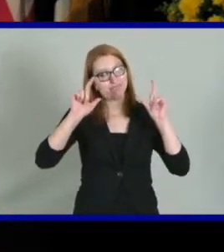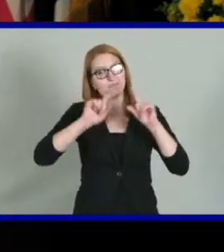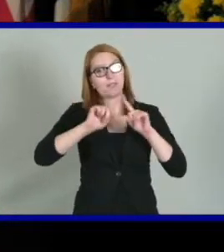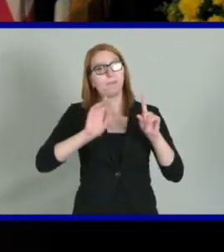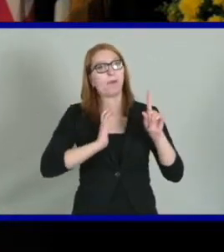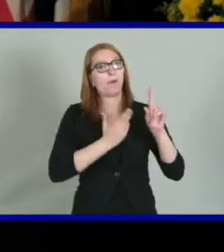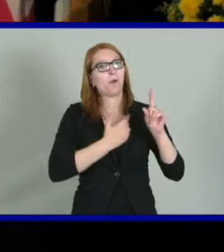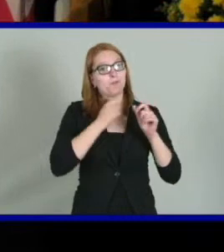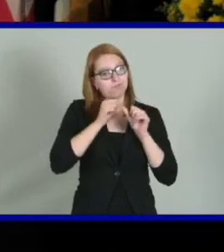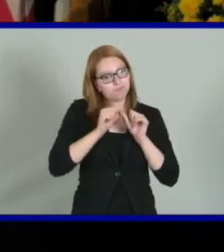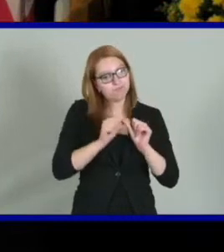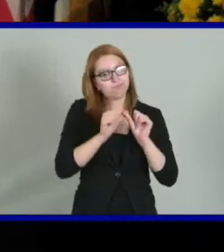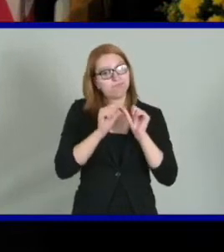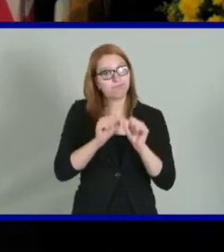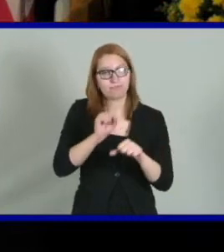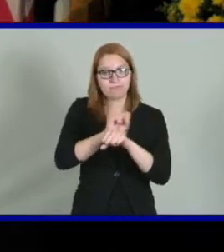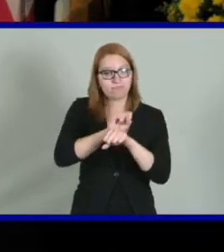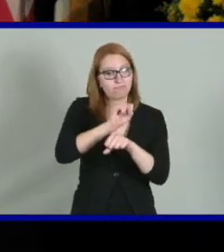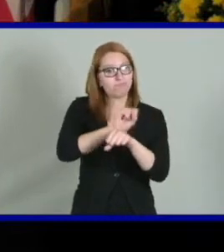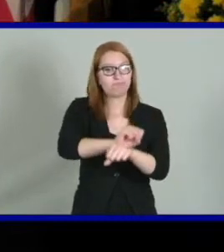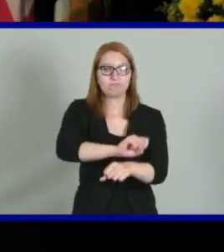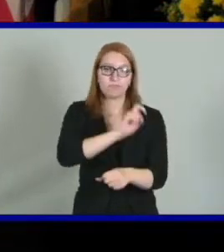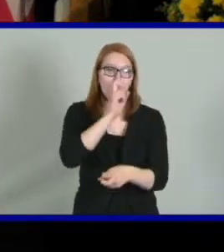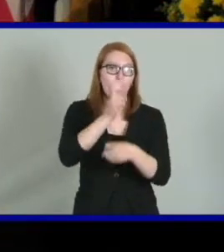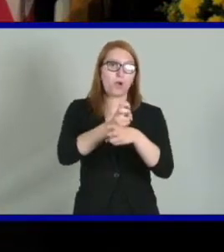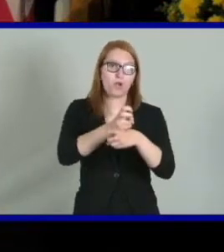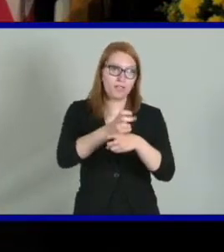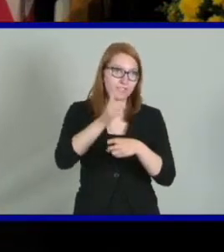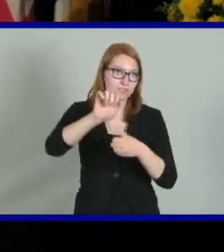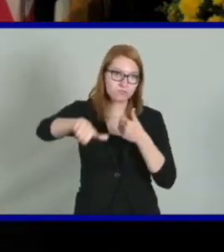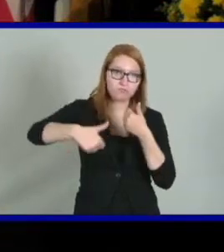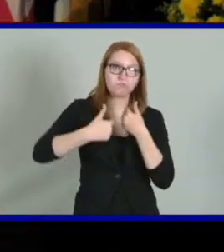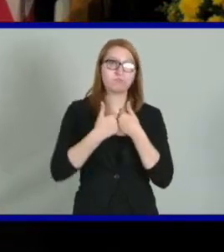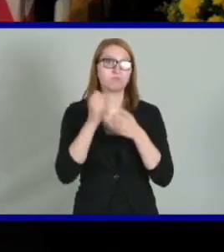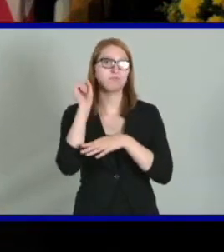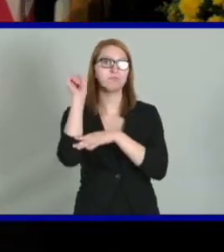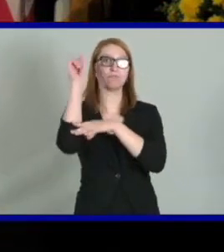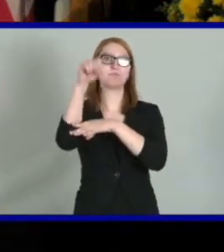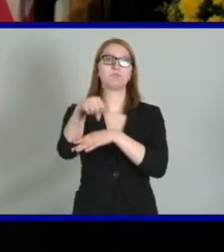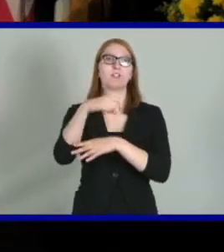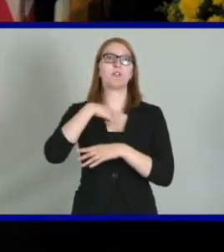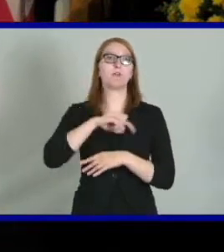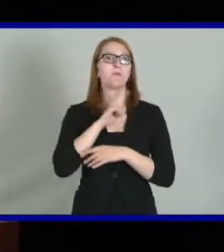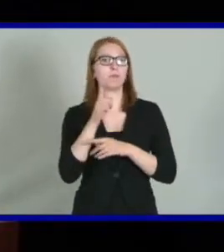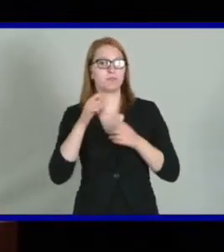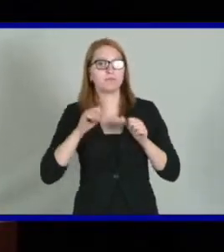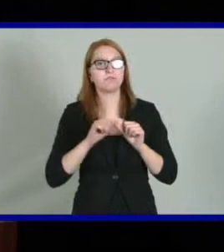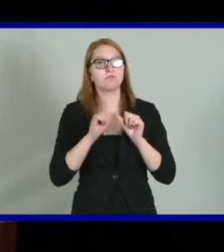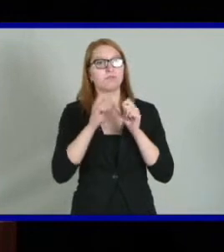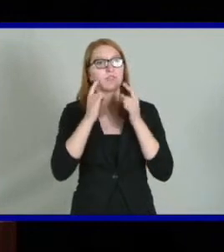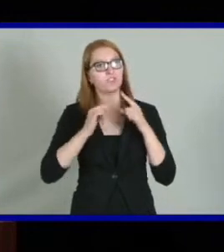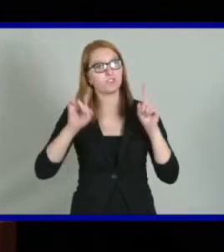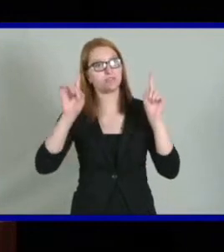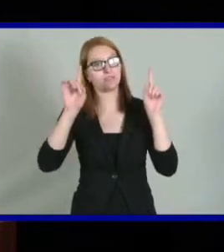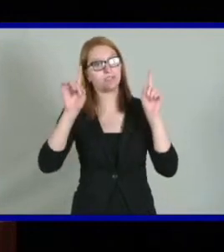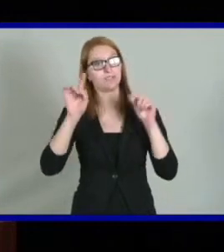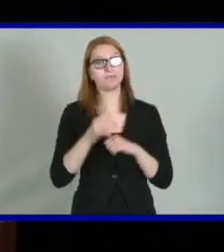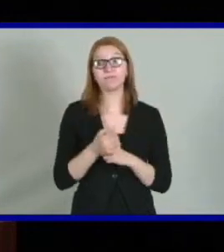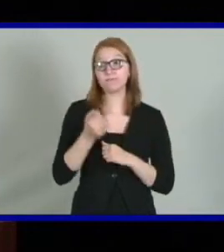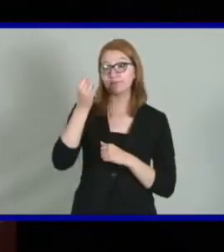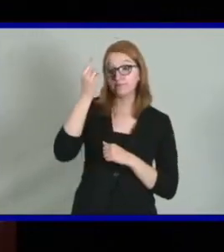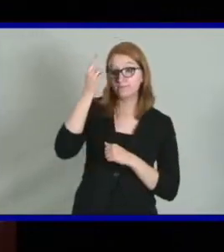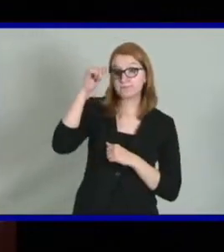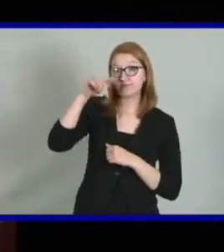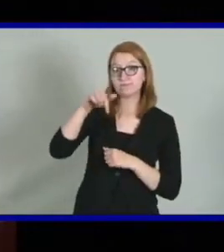resilient, hardworking, and dedicated as we rose above all circumstances and continued to achieve. Understand that the